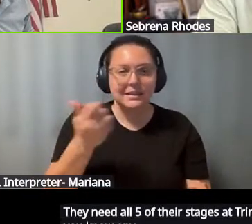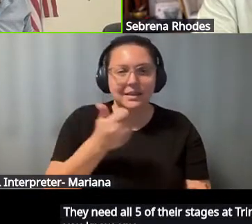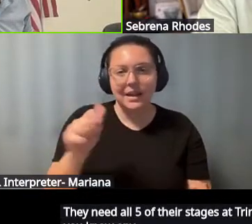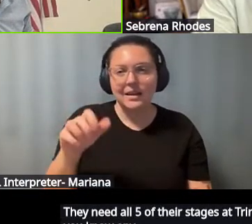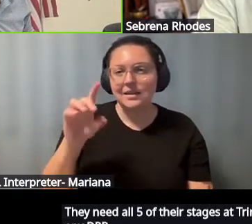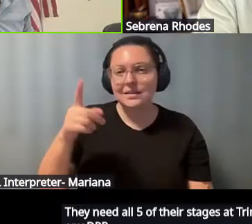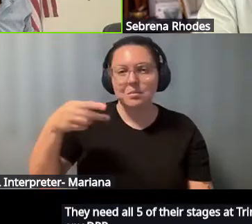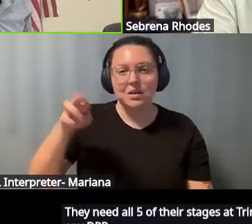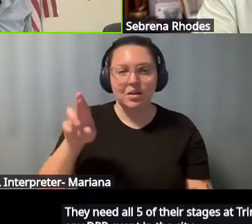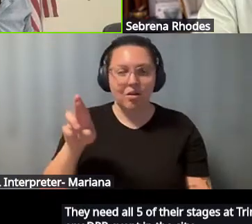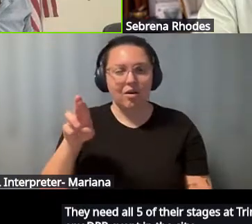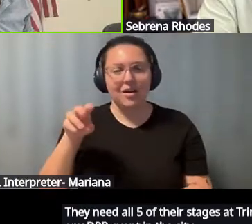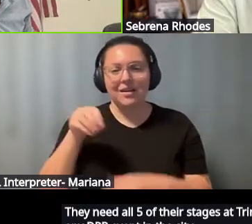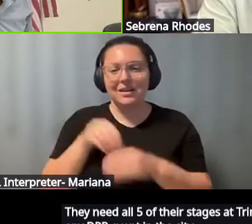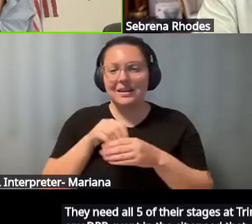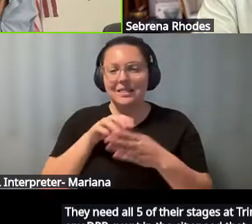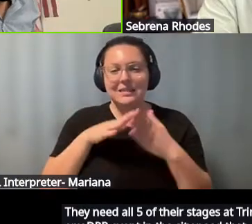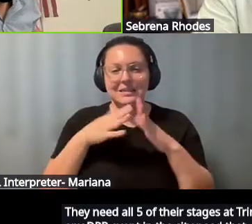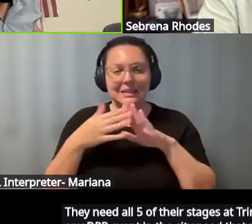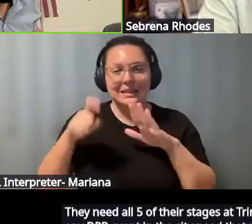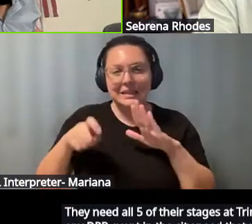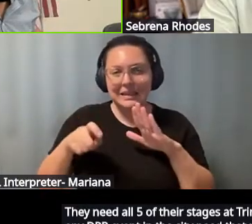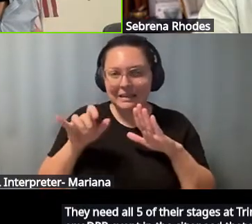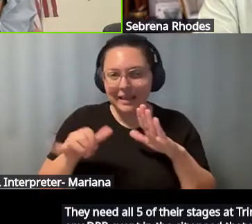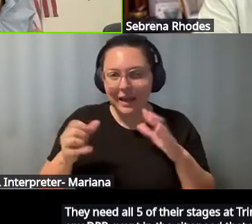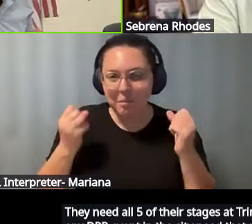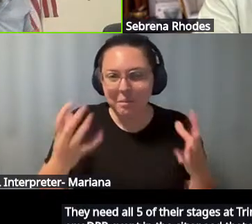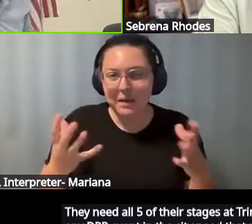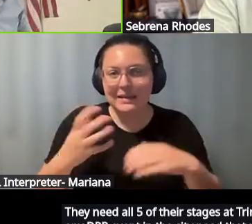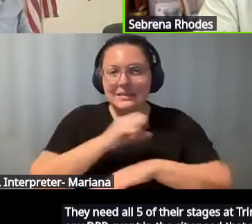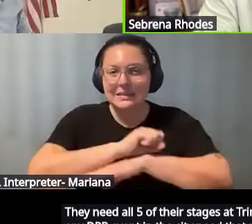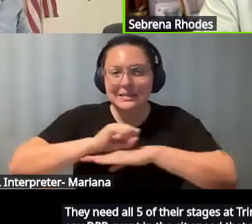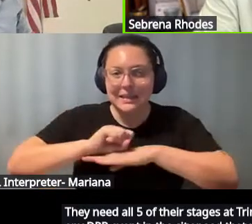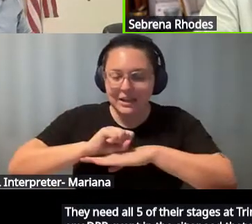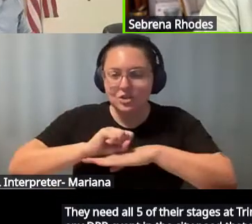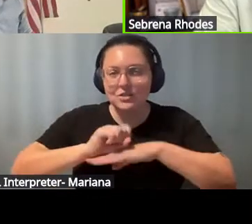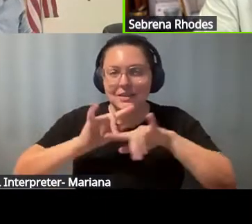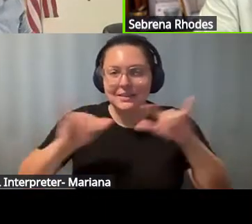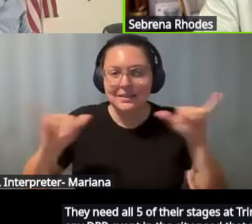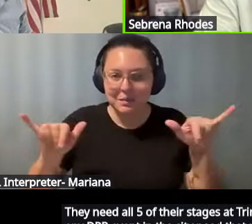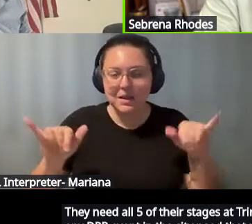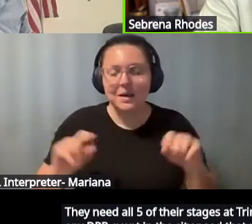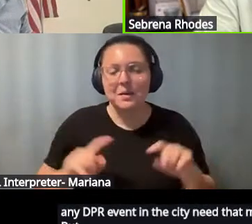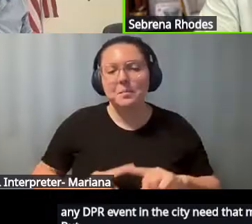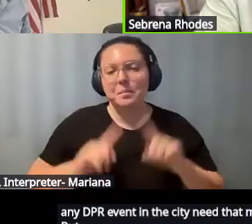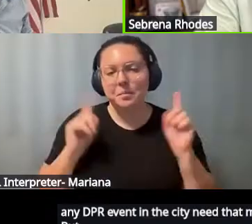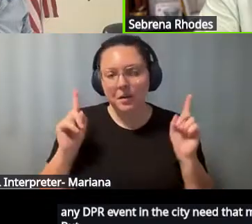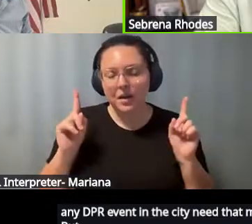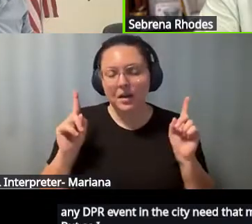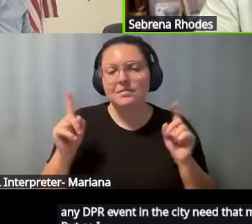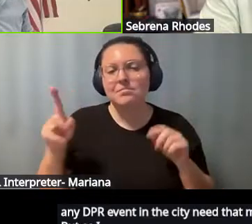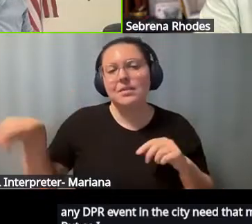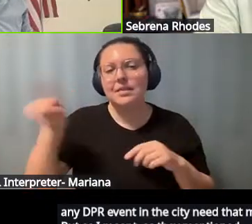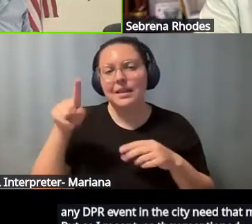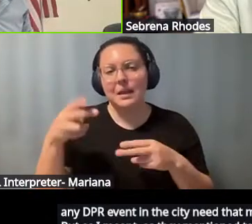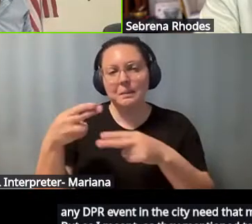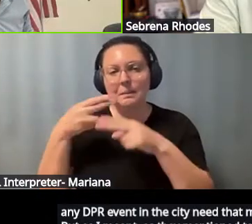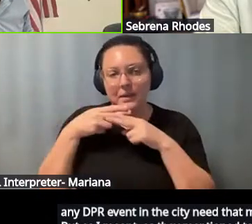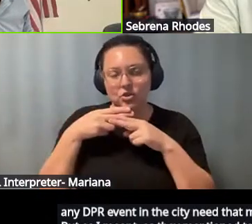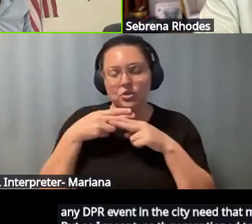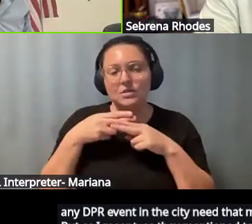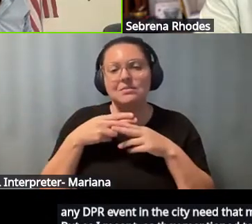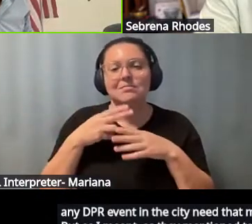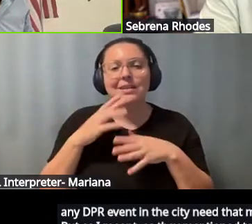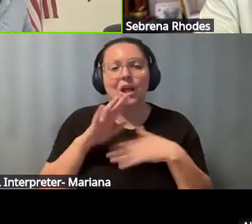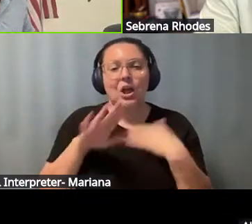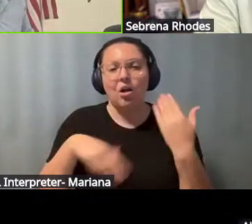in the city need that many stages. There's showmobiles at once, but as they mentioned to me, all hands